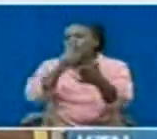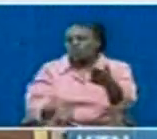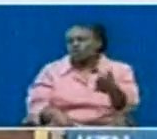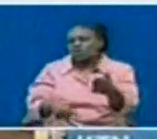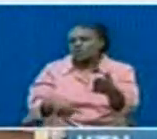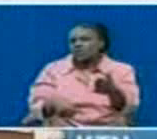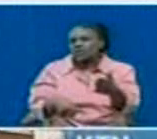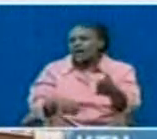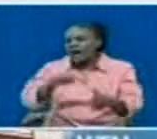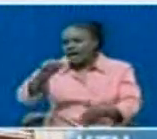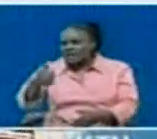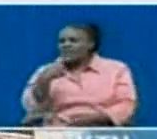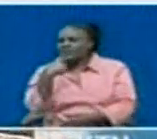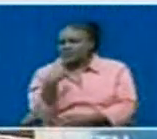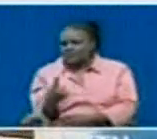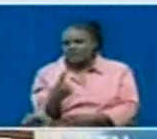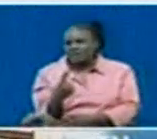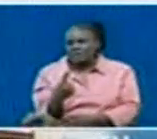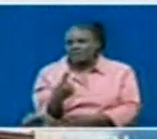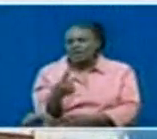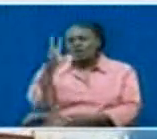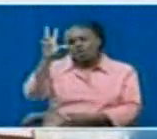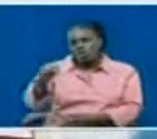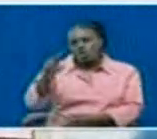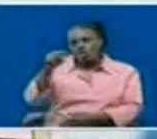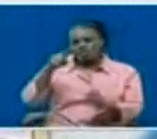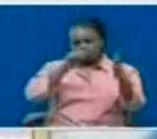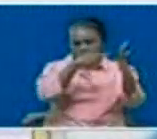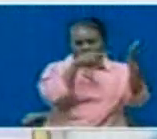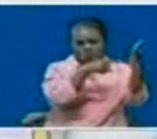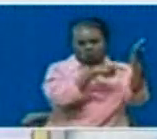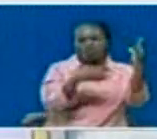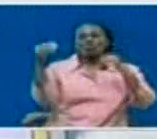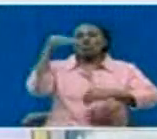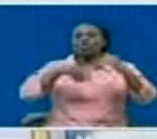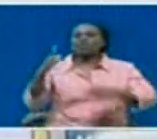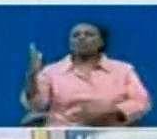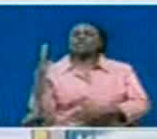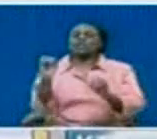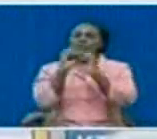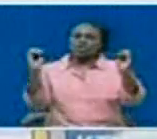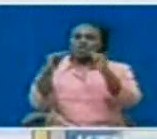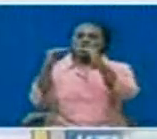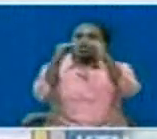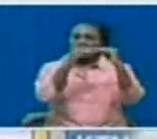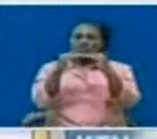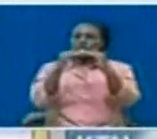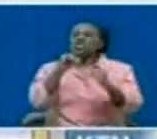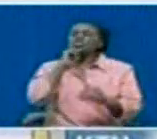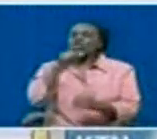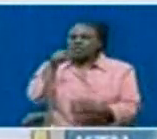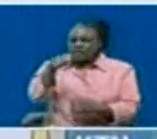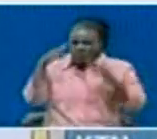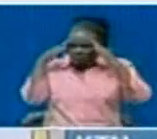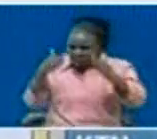best at. And Svets, another one who begs to differ, says, no, there are other factors that are contributing to insecurity and inequality. That is what they